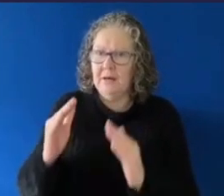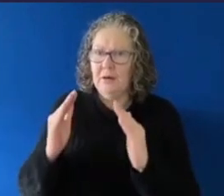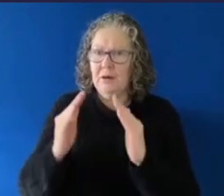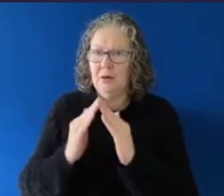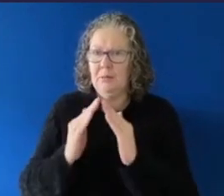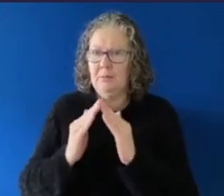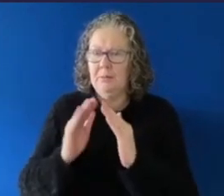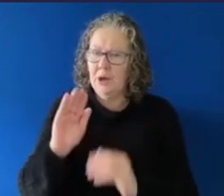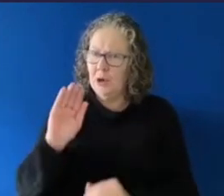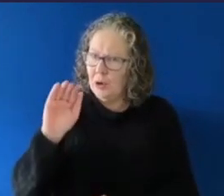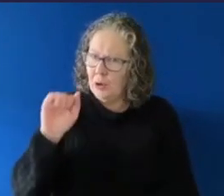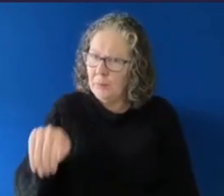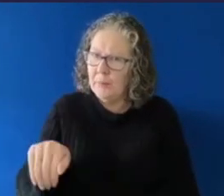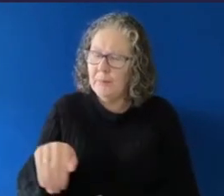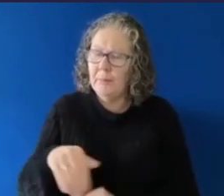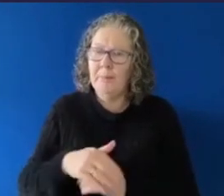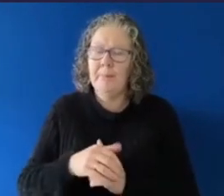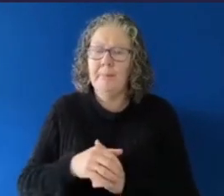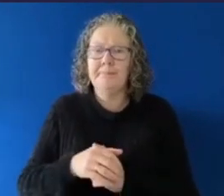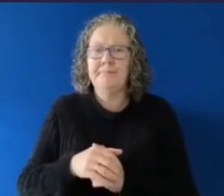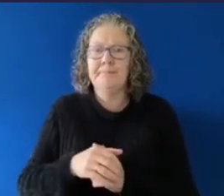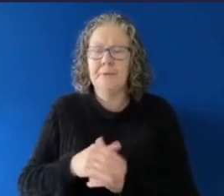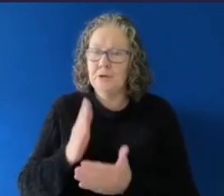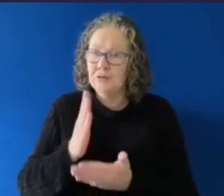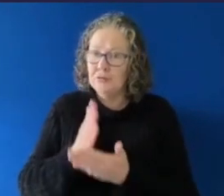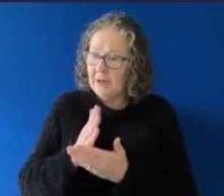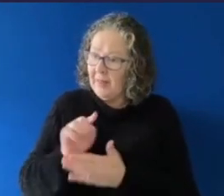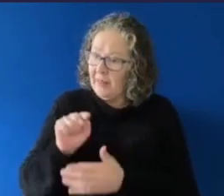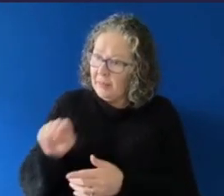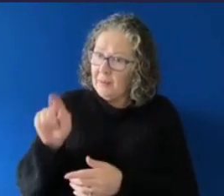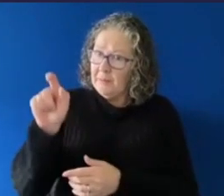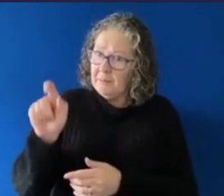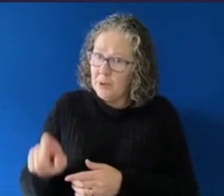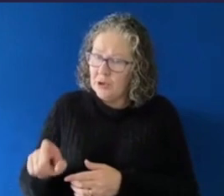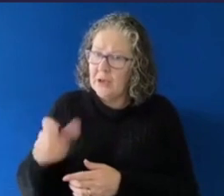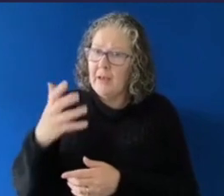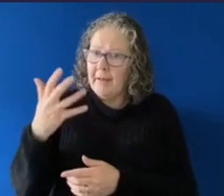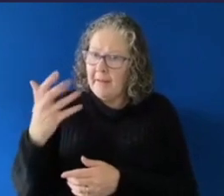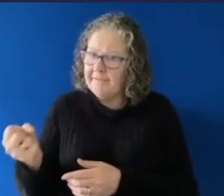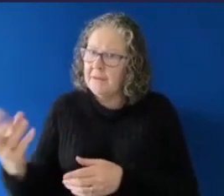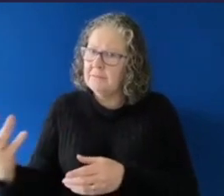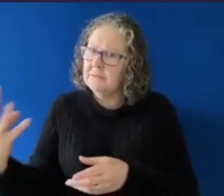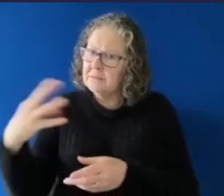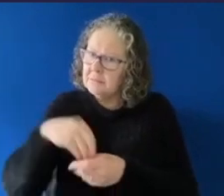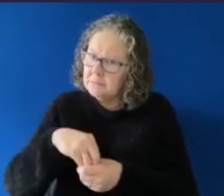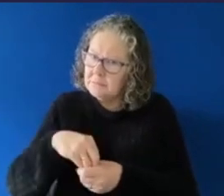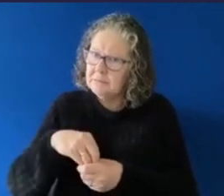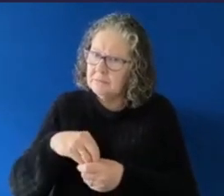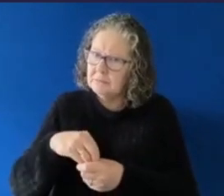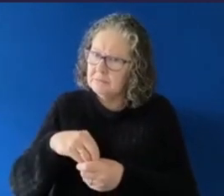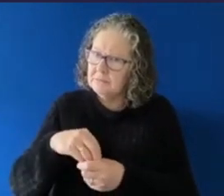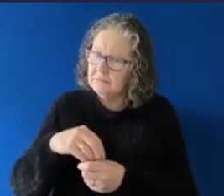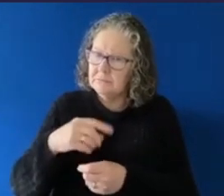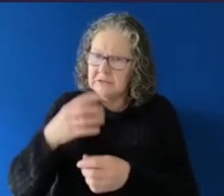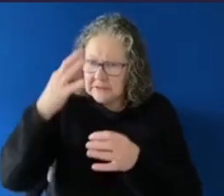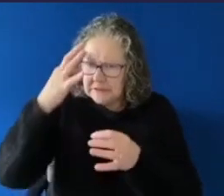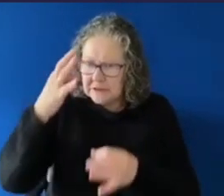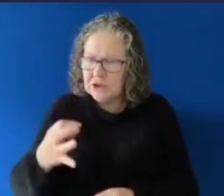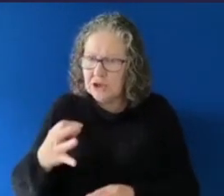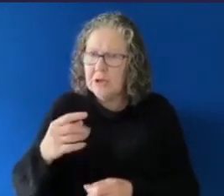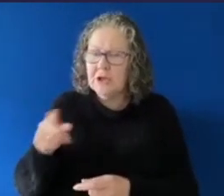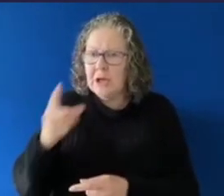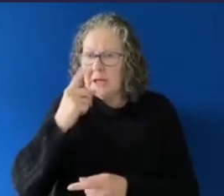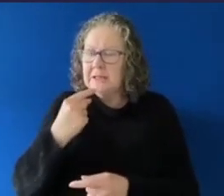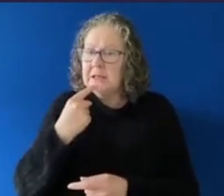person having a significant voice in making decisions. And so, when I'm upset, you leave,